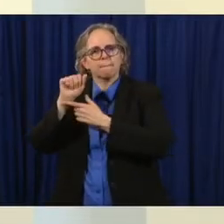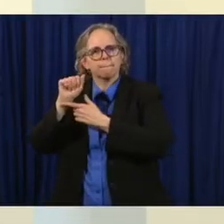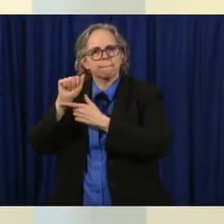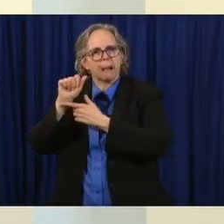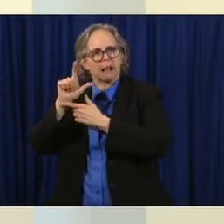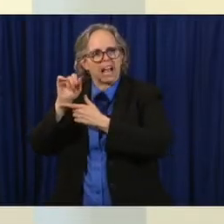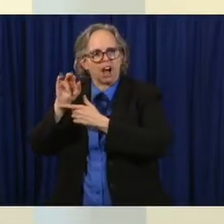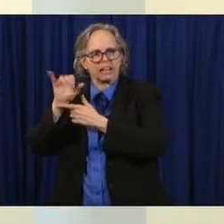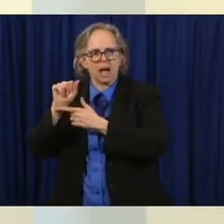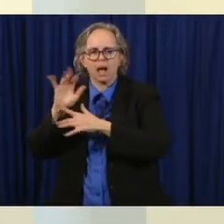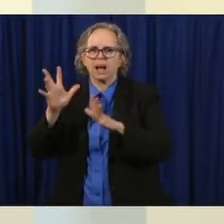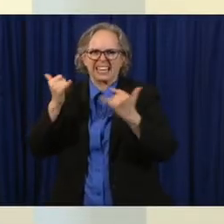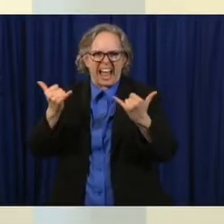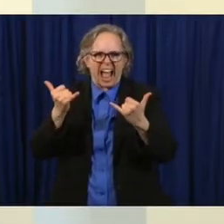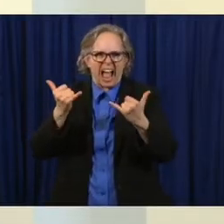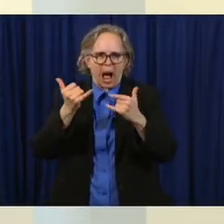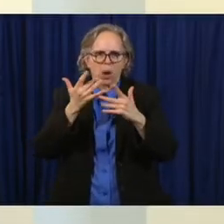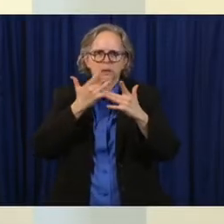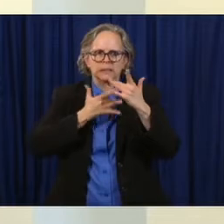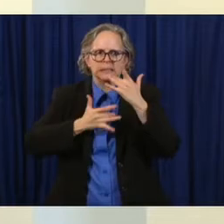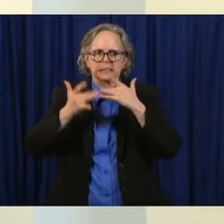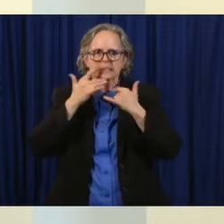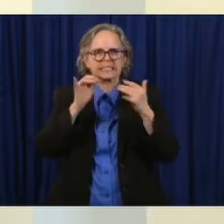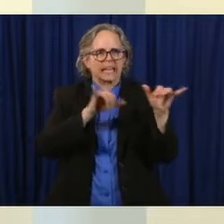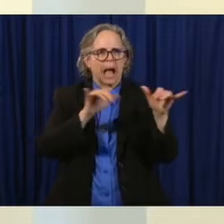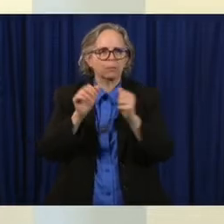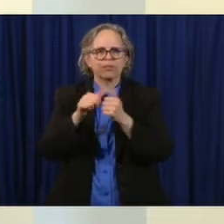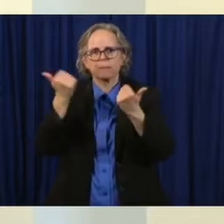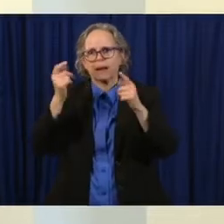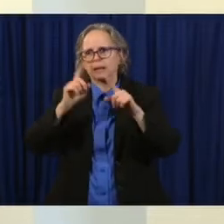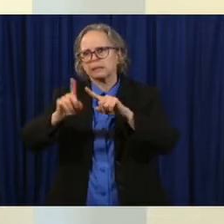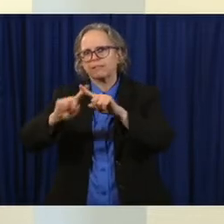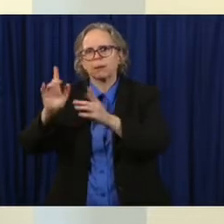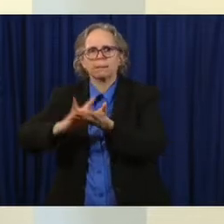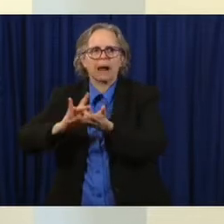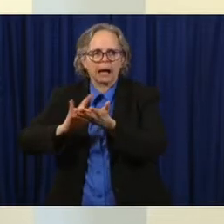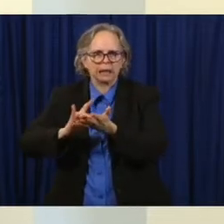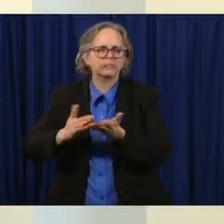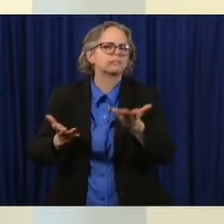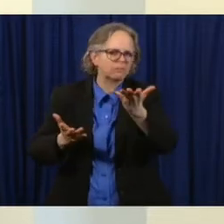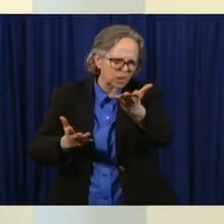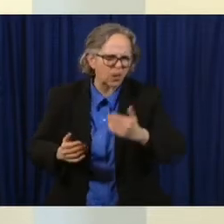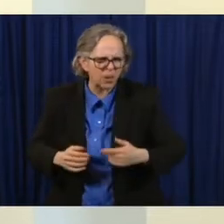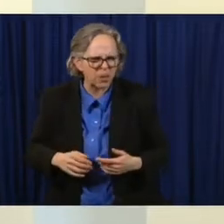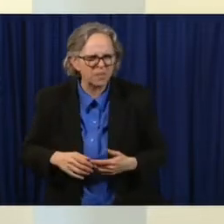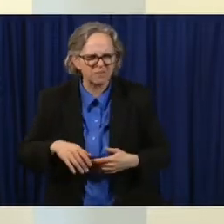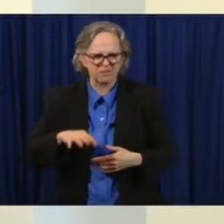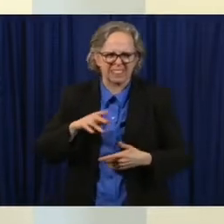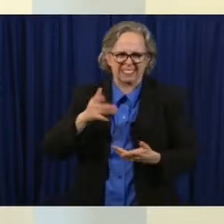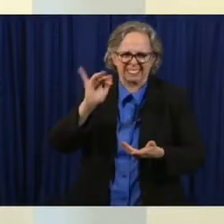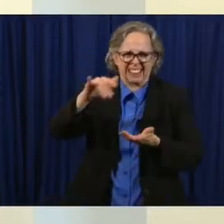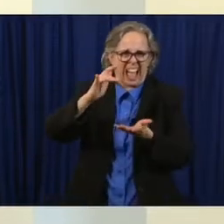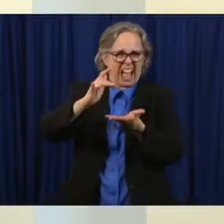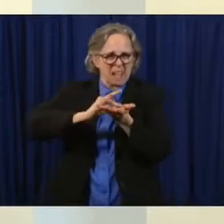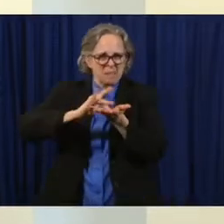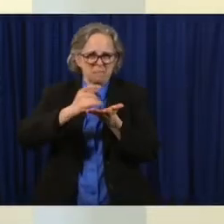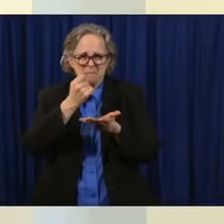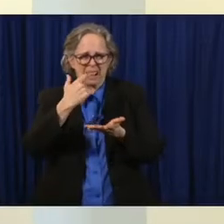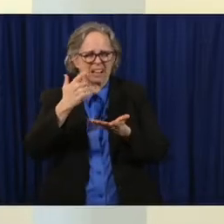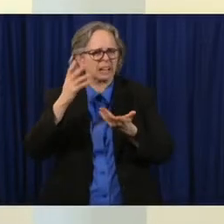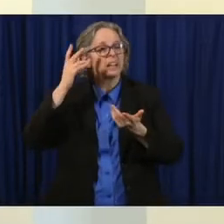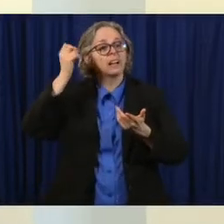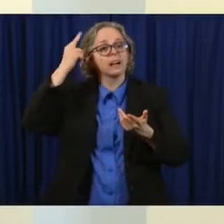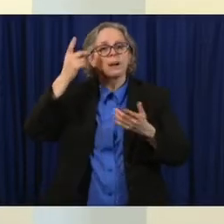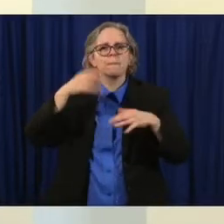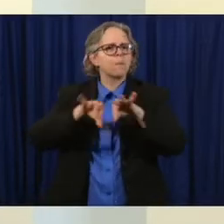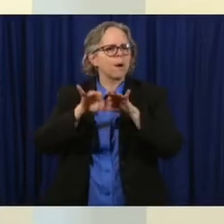are many drugs and many parts of our supply chain right now. And it's actually a drug that's very needed by people who have